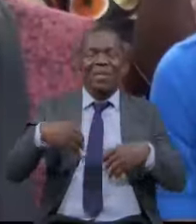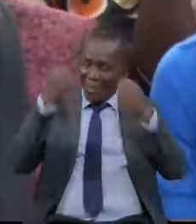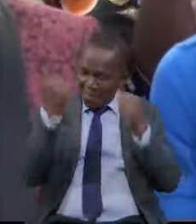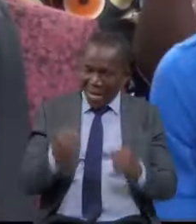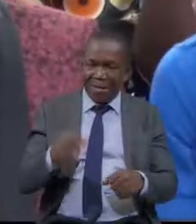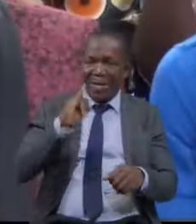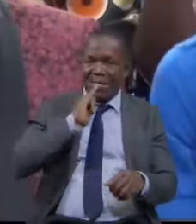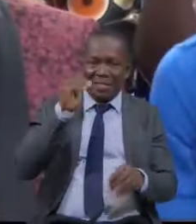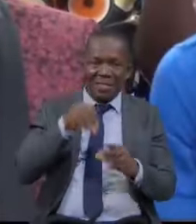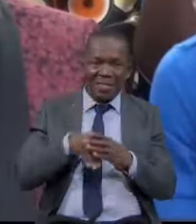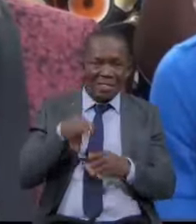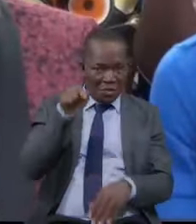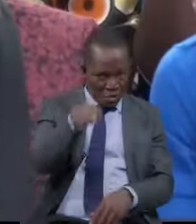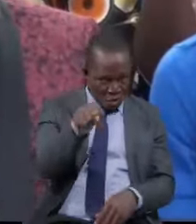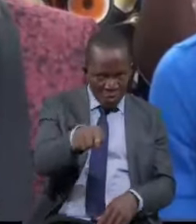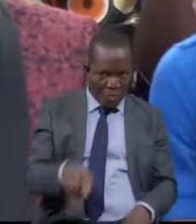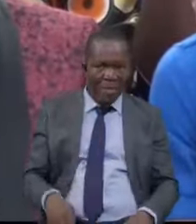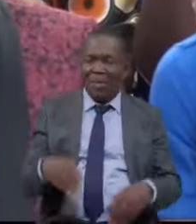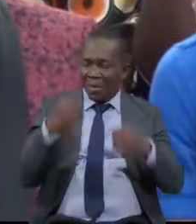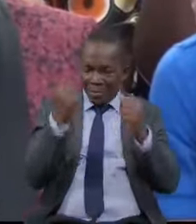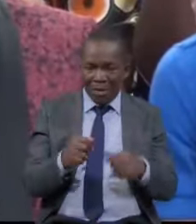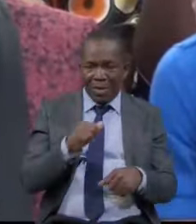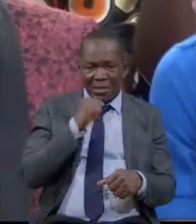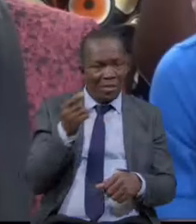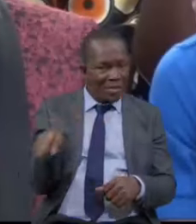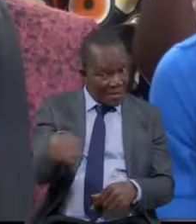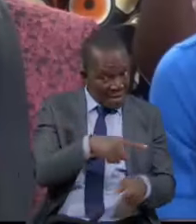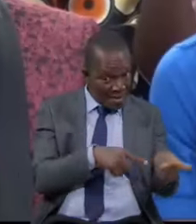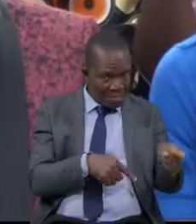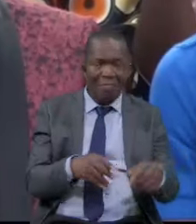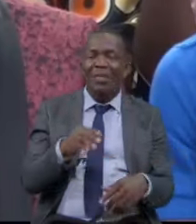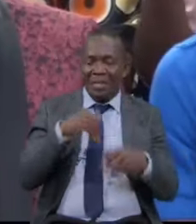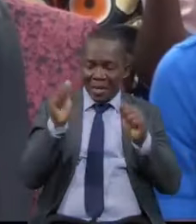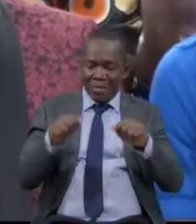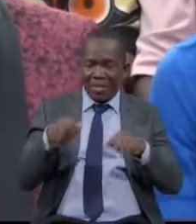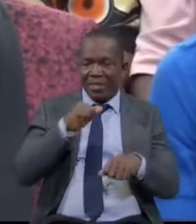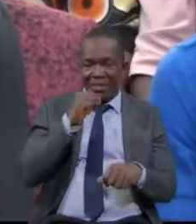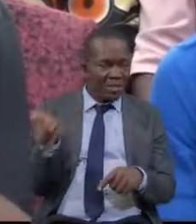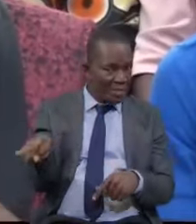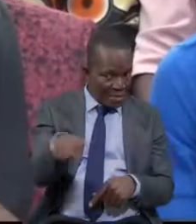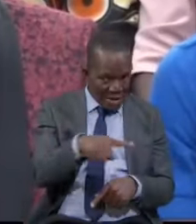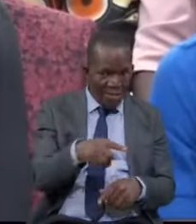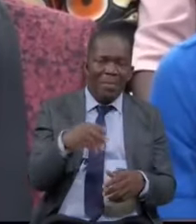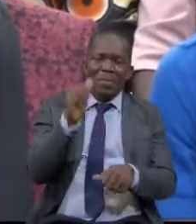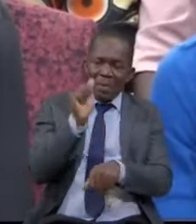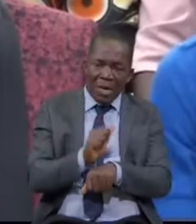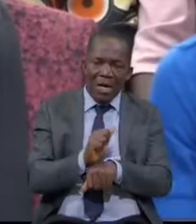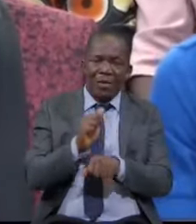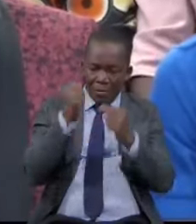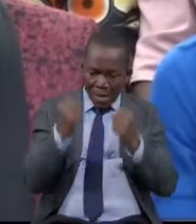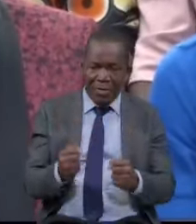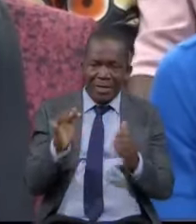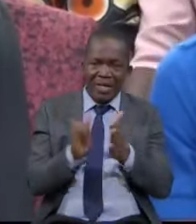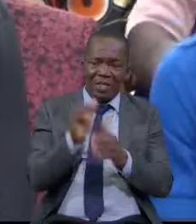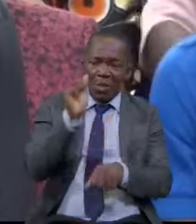ability is not in them. The power that worketh in us, that power will